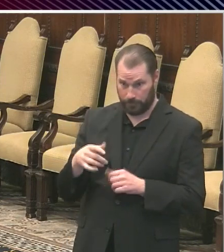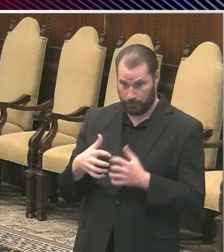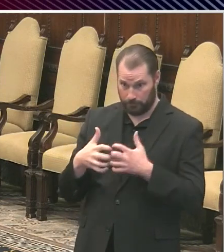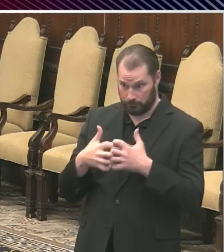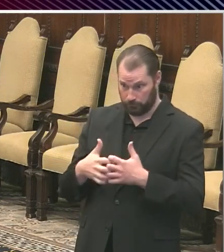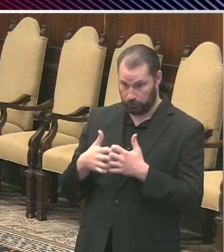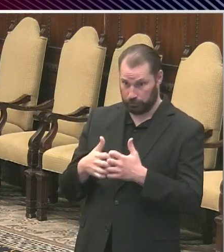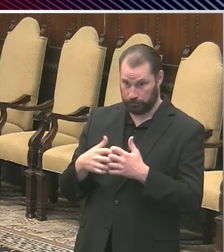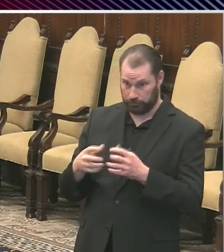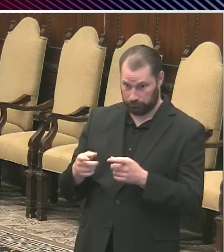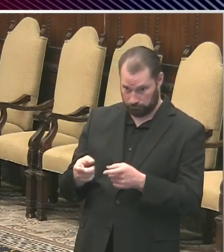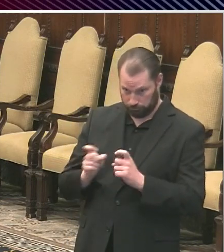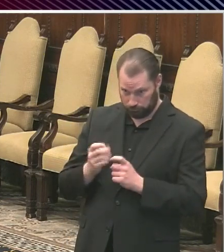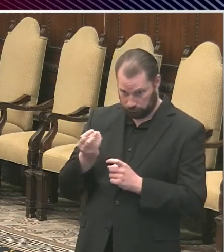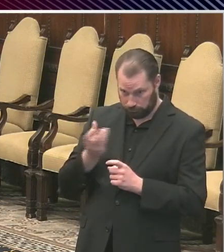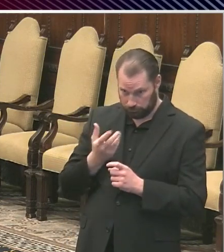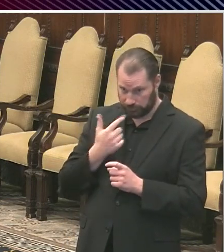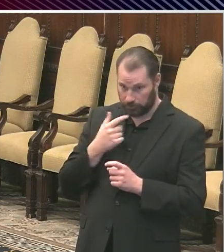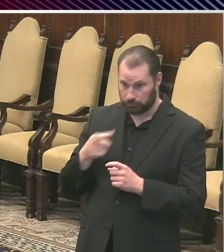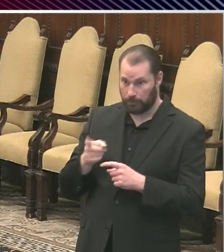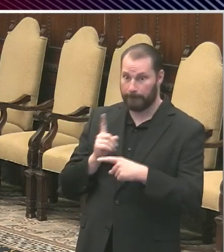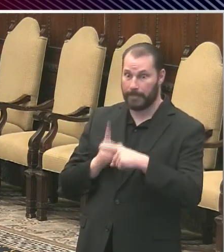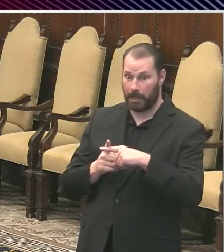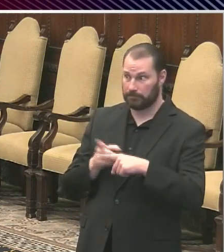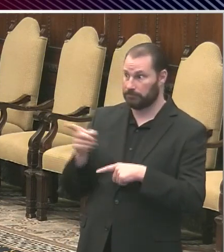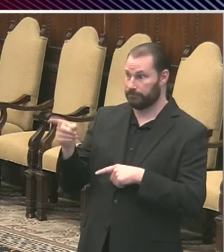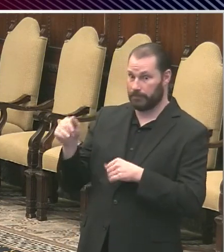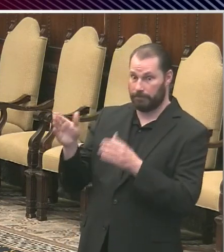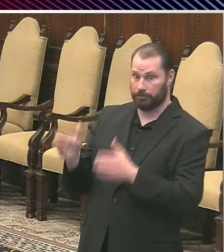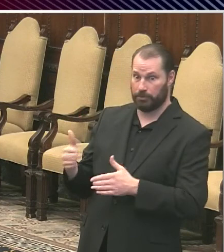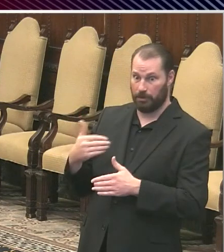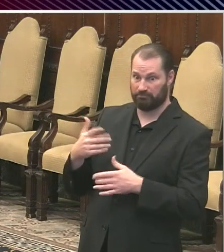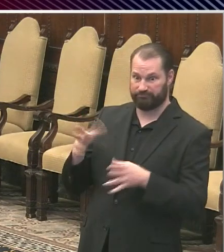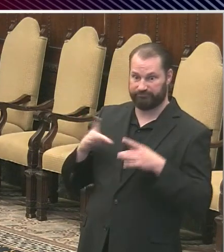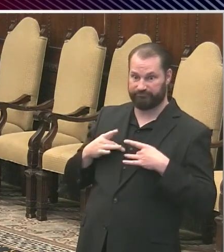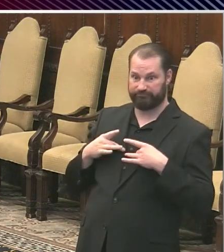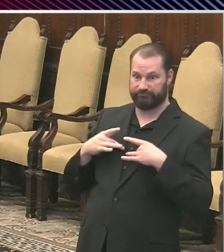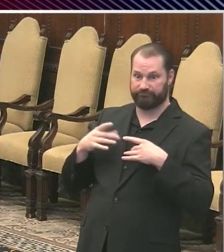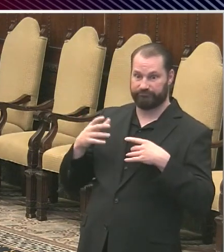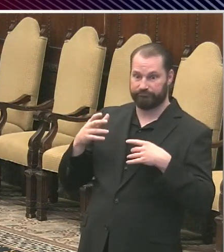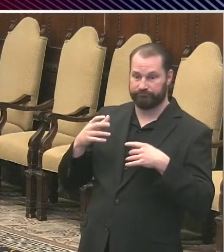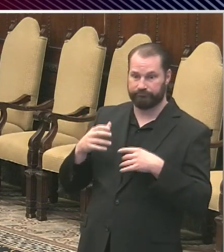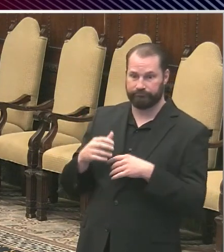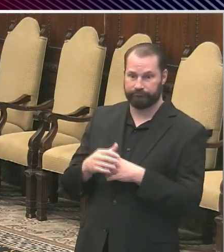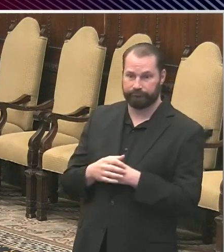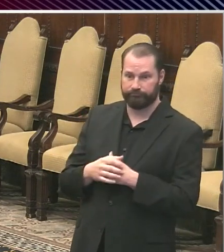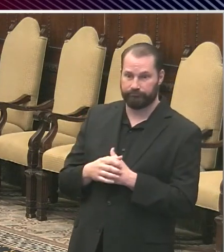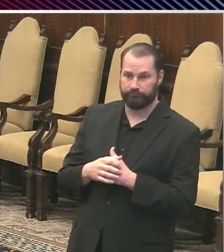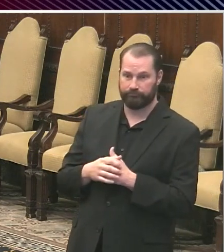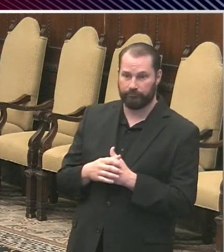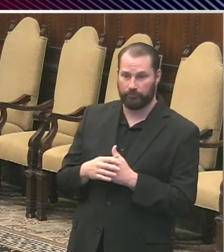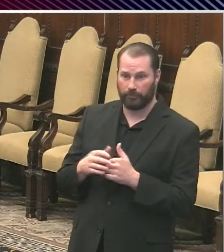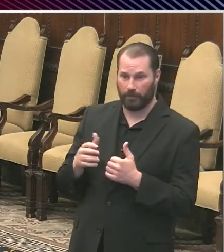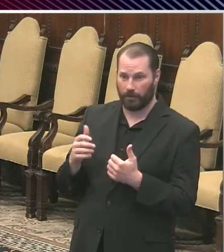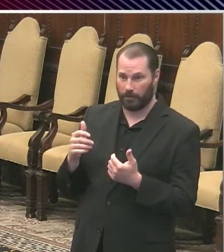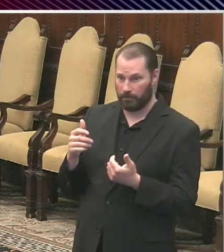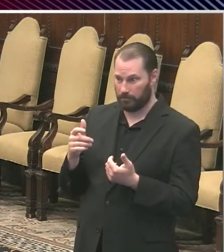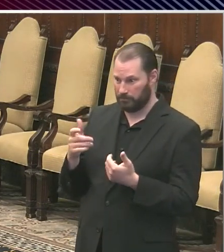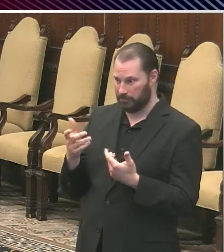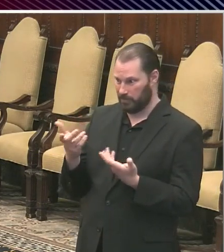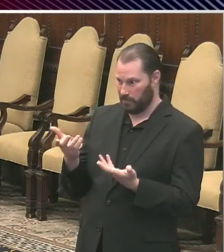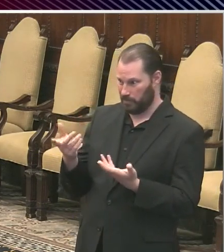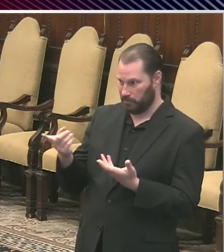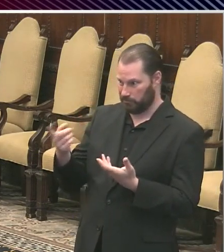person has the virus in their system. If it gets a negative result, we don't know how to interpret it yet until we do this study. Okay. And